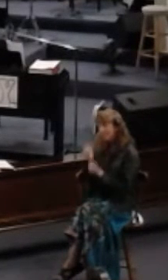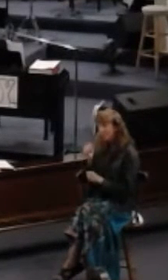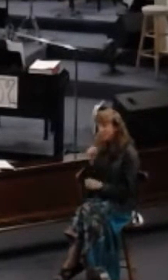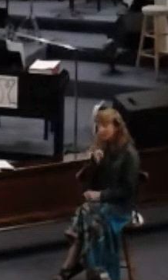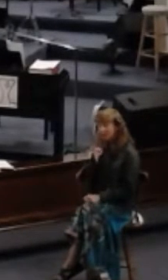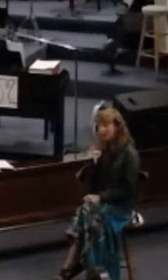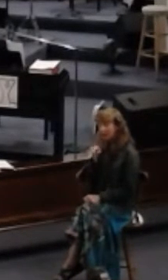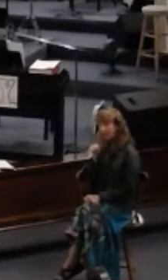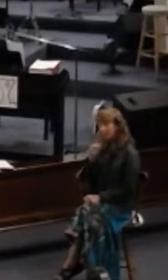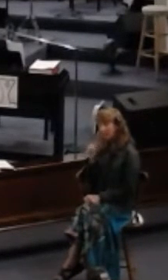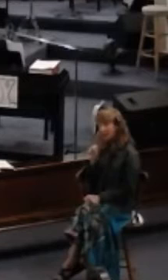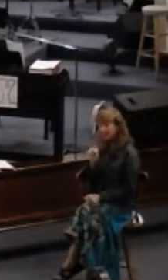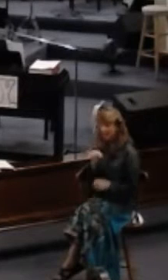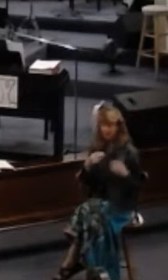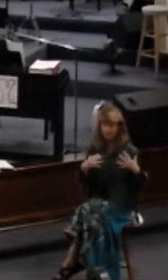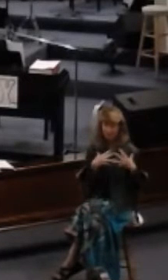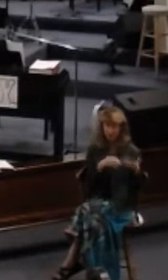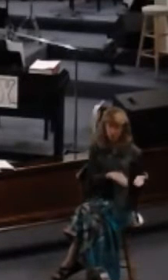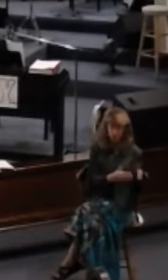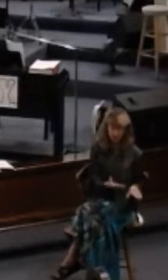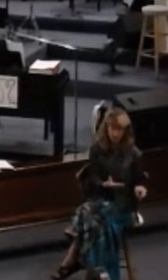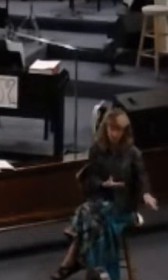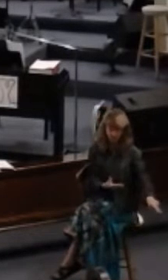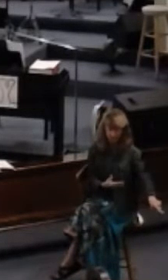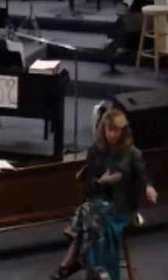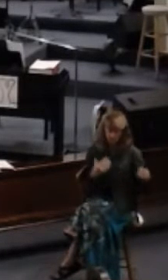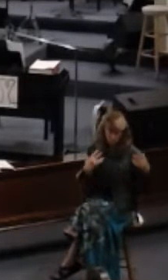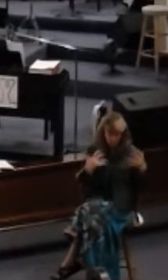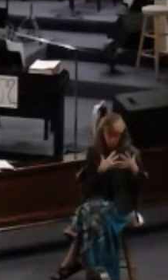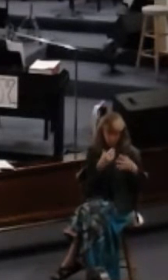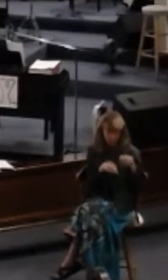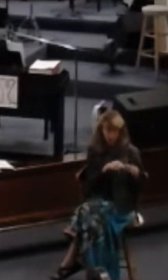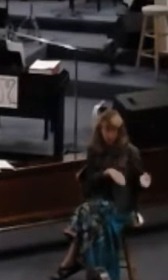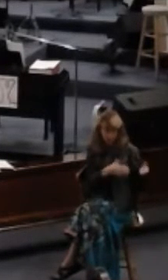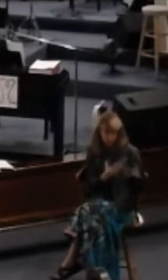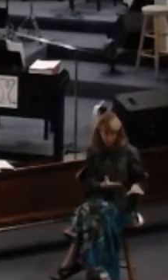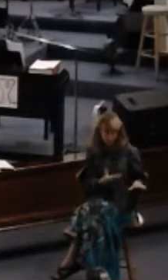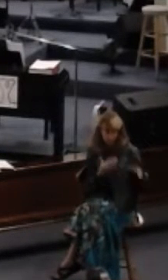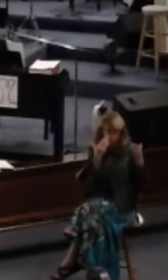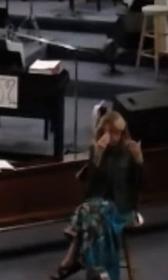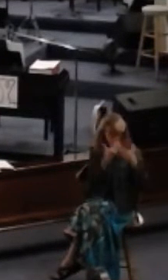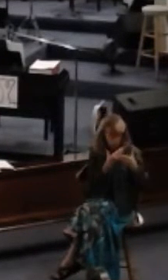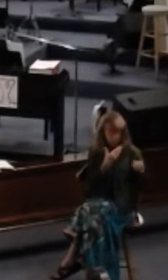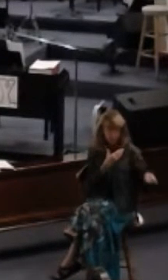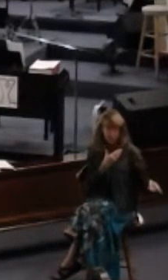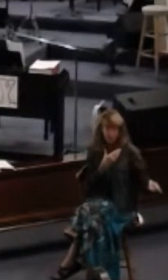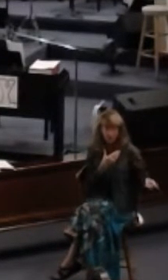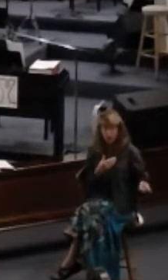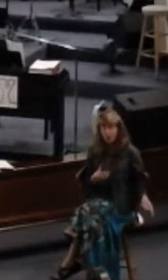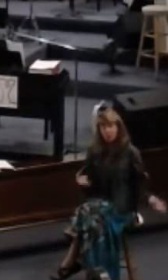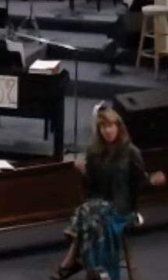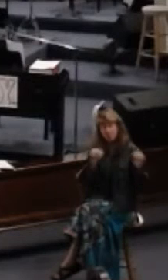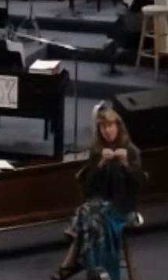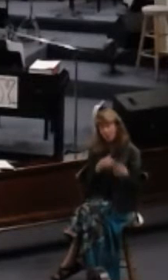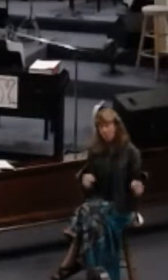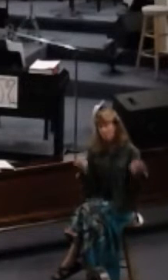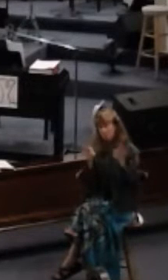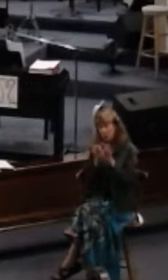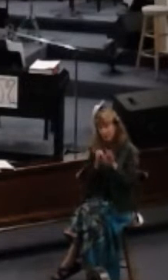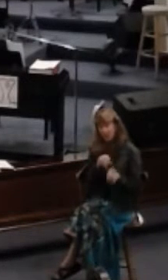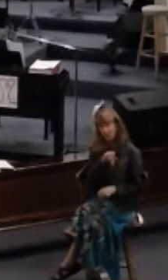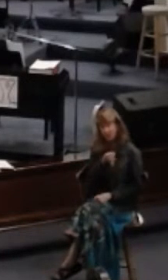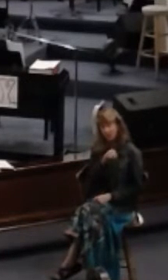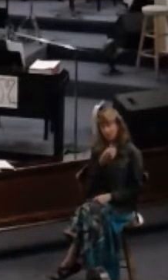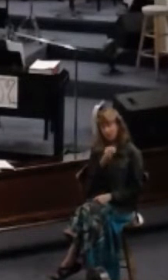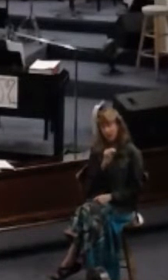they expected mere oblivion, or at best a drab existence in a shadowy underworld. More importantly, in the pagan world,